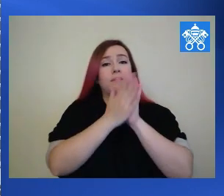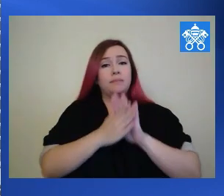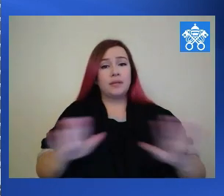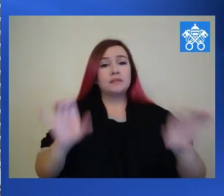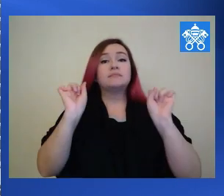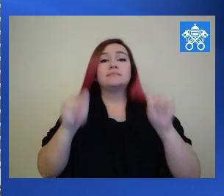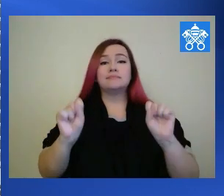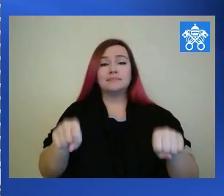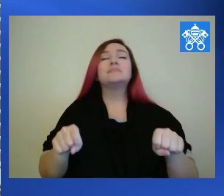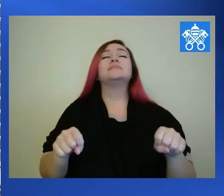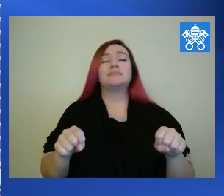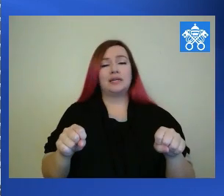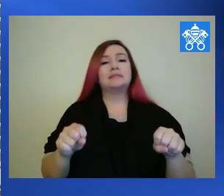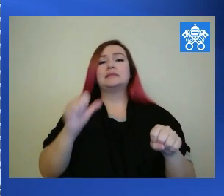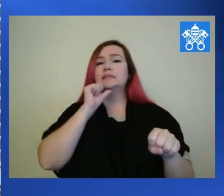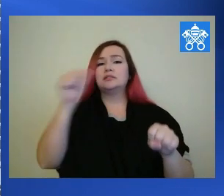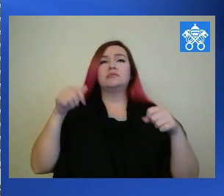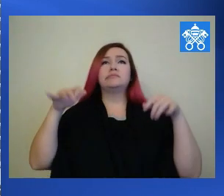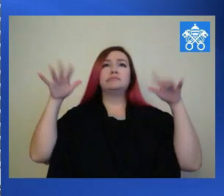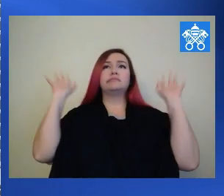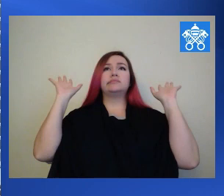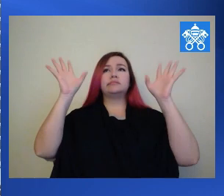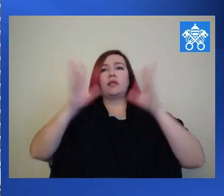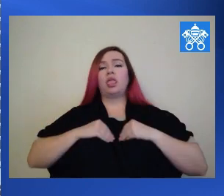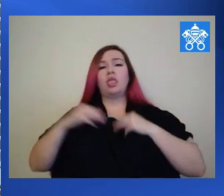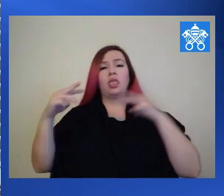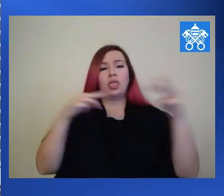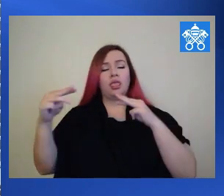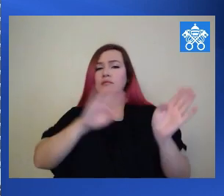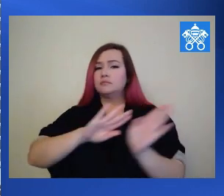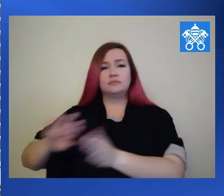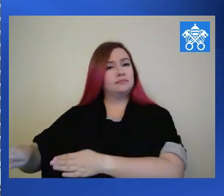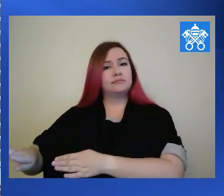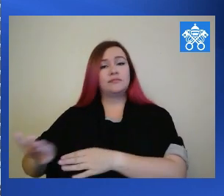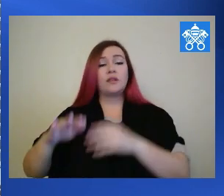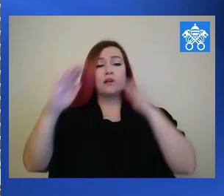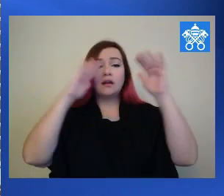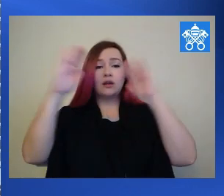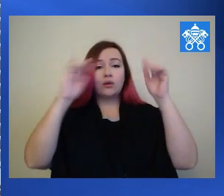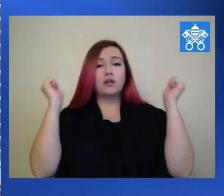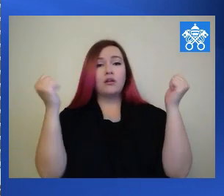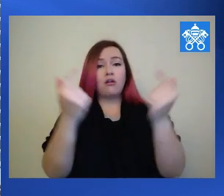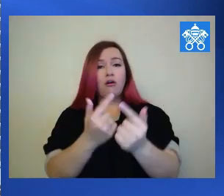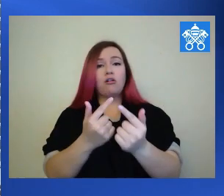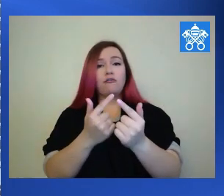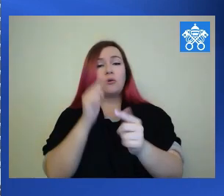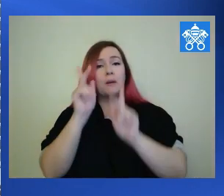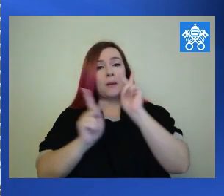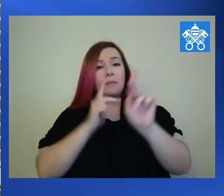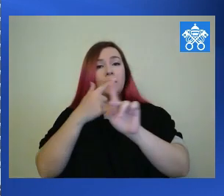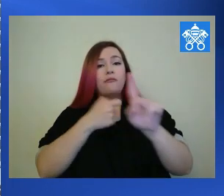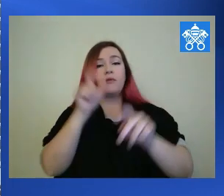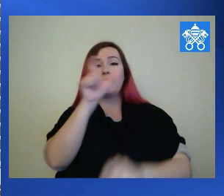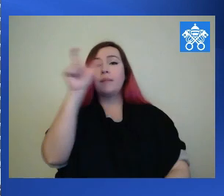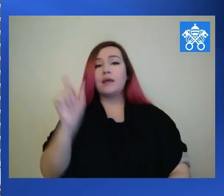possible. Let's not resign ourselves to war. I greet all of you, pilgrims from Italy